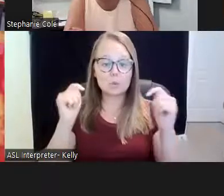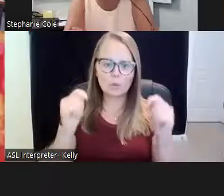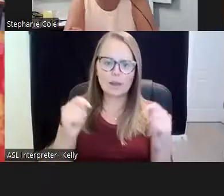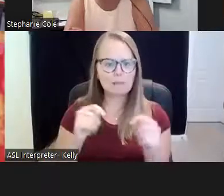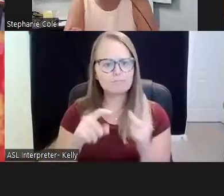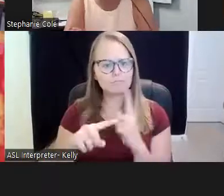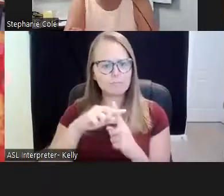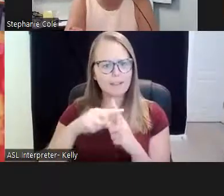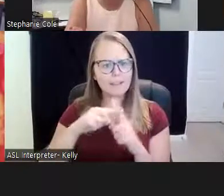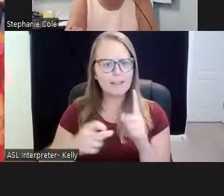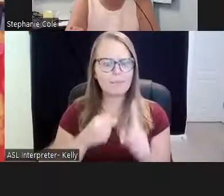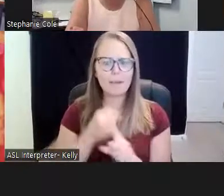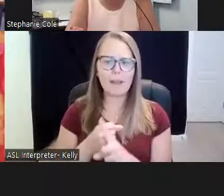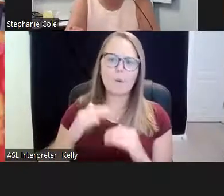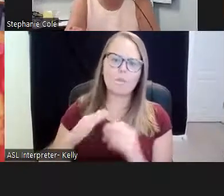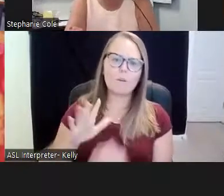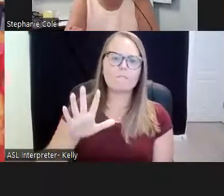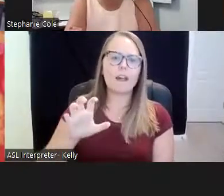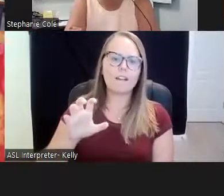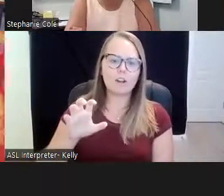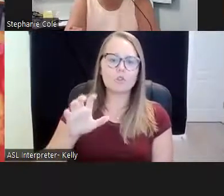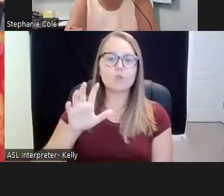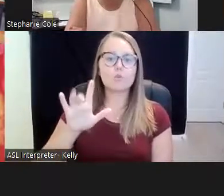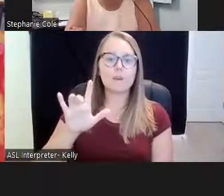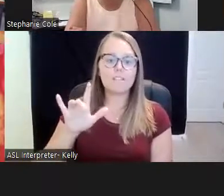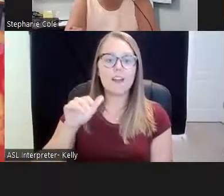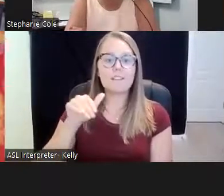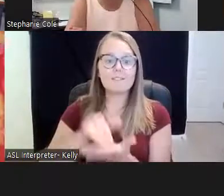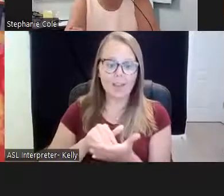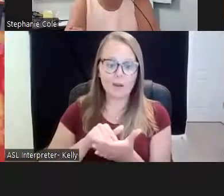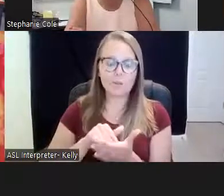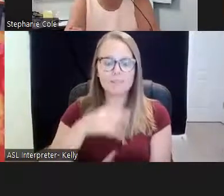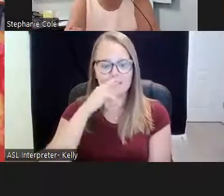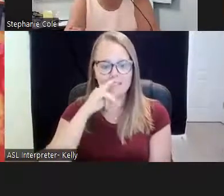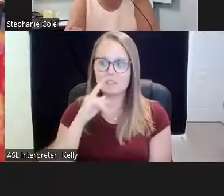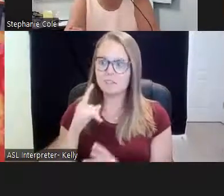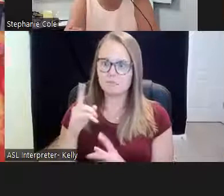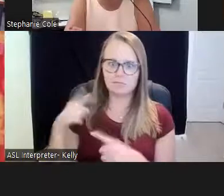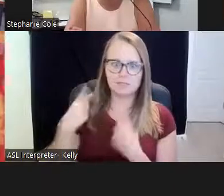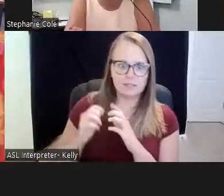impacted over 525,000 children since its inception in